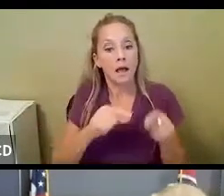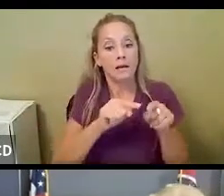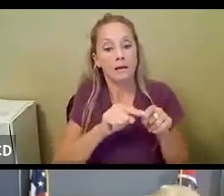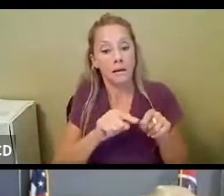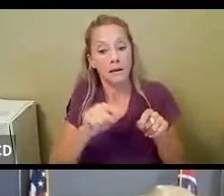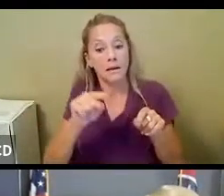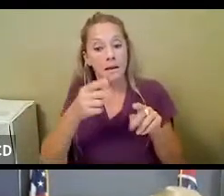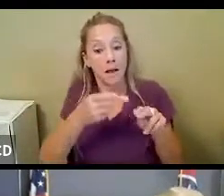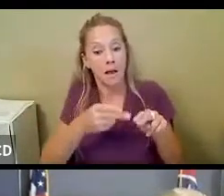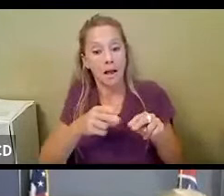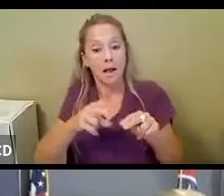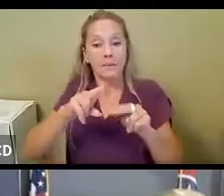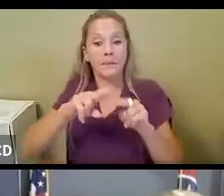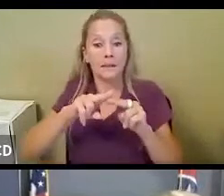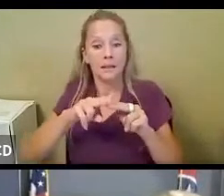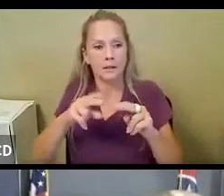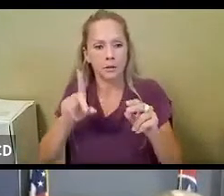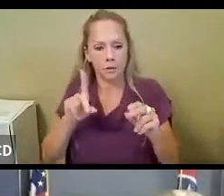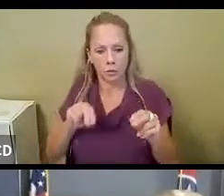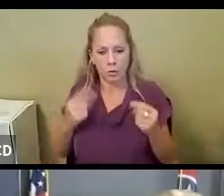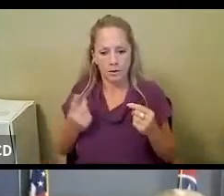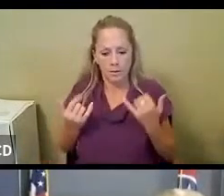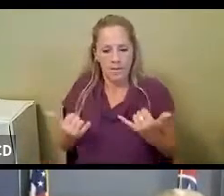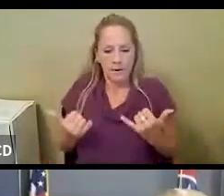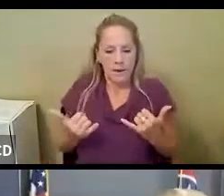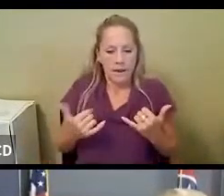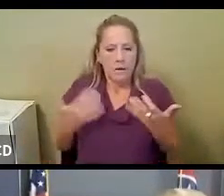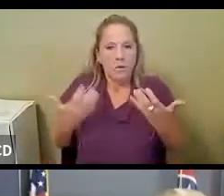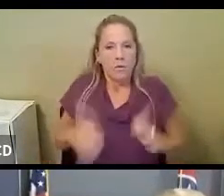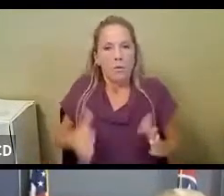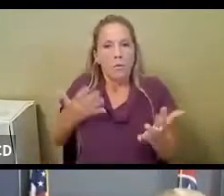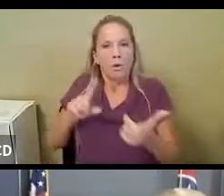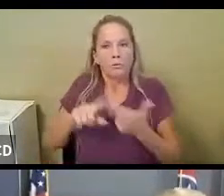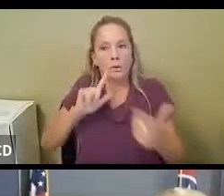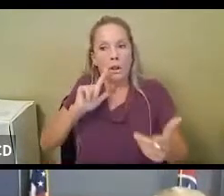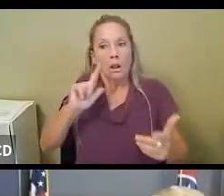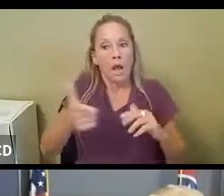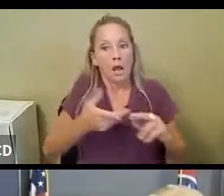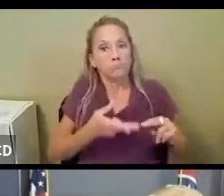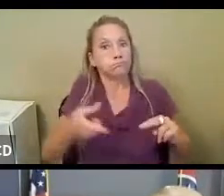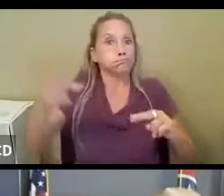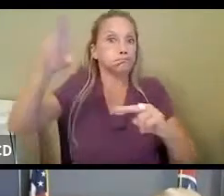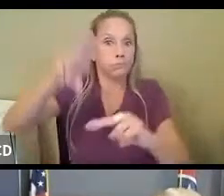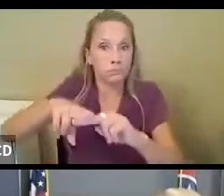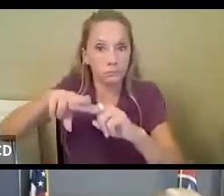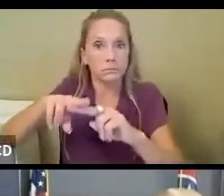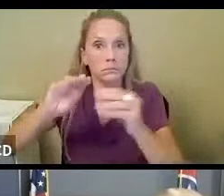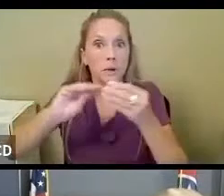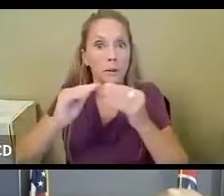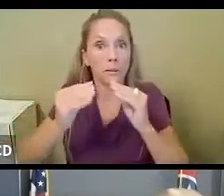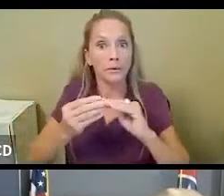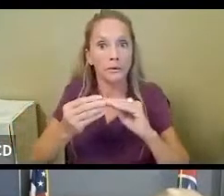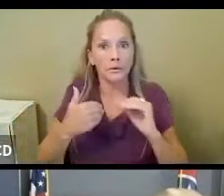of later when numbers could get a lot worse. And just speaking personally, I've had somebody I know pass away from COVID